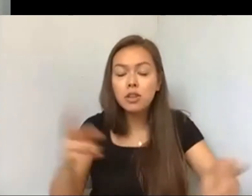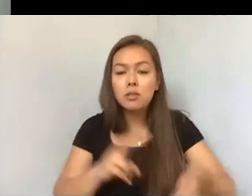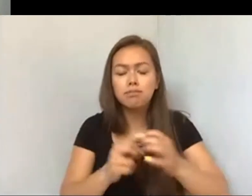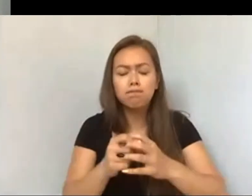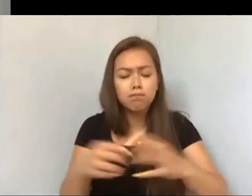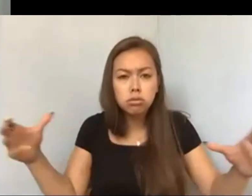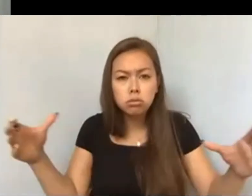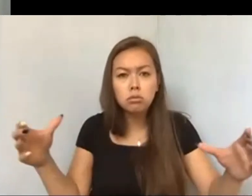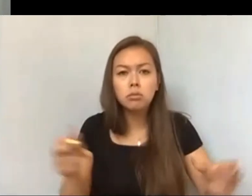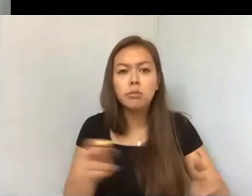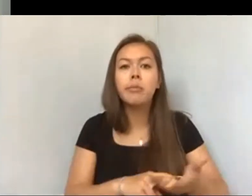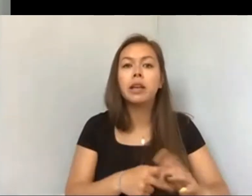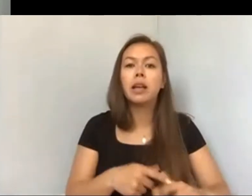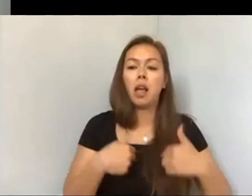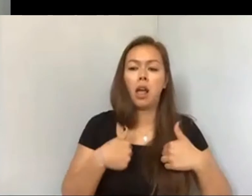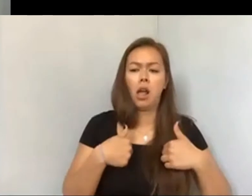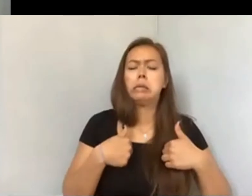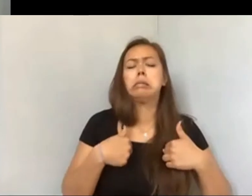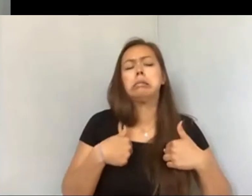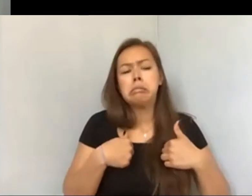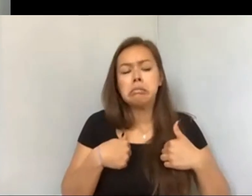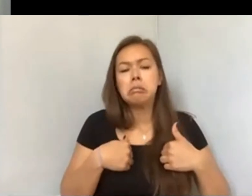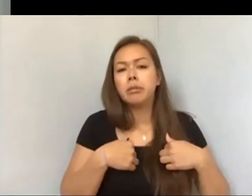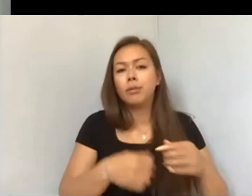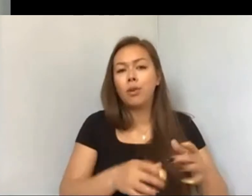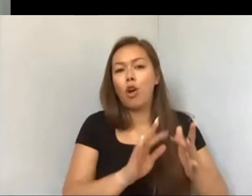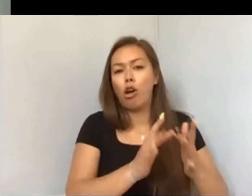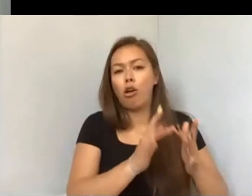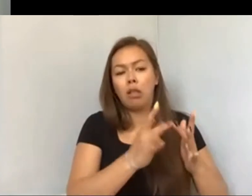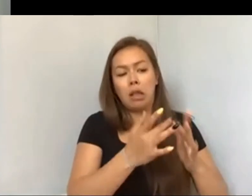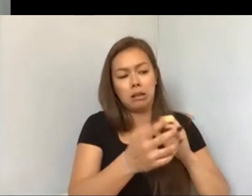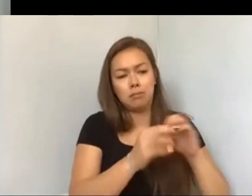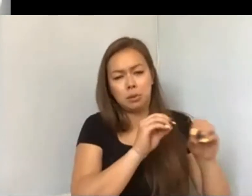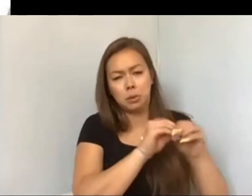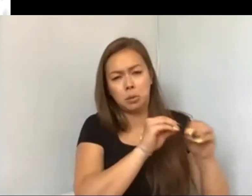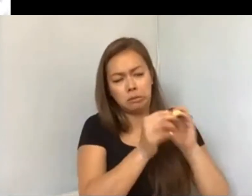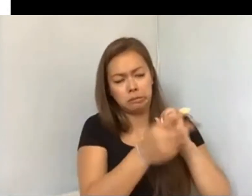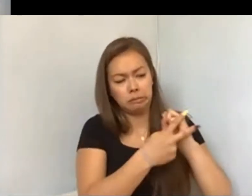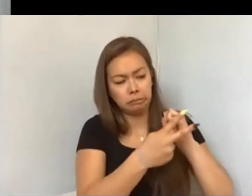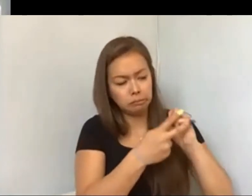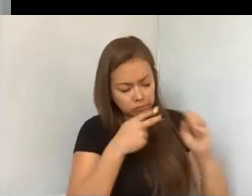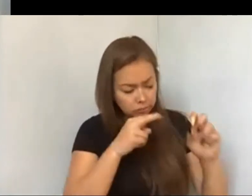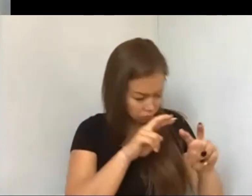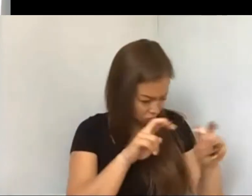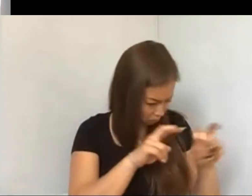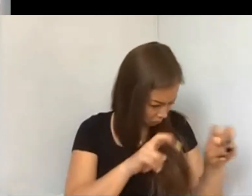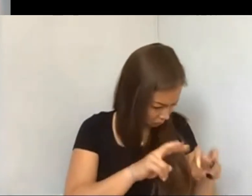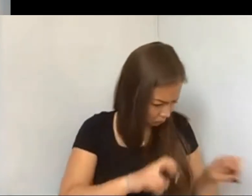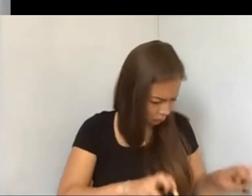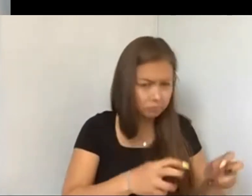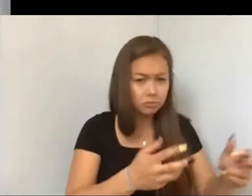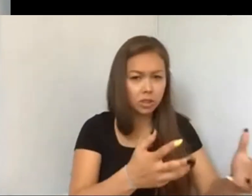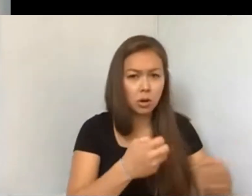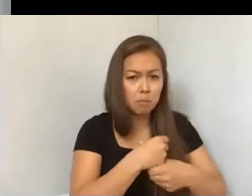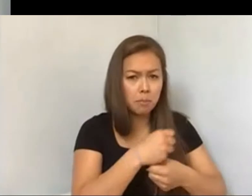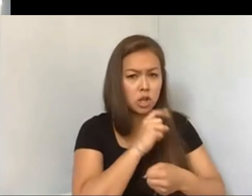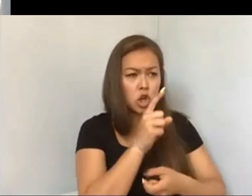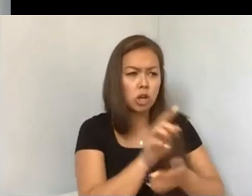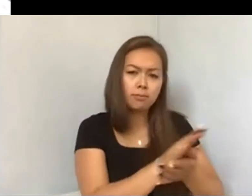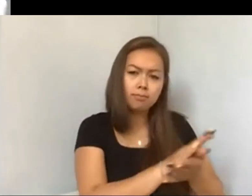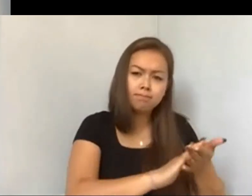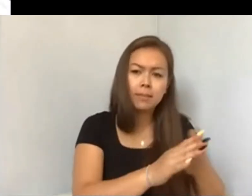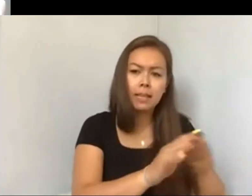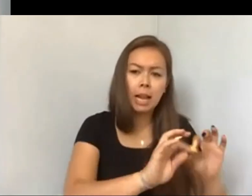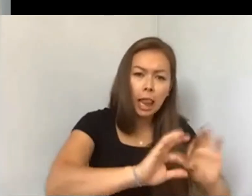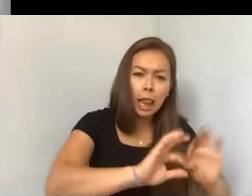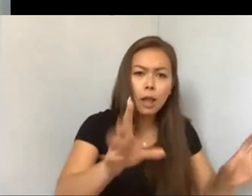and get it really clear for all of us. and just because it makes